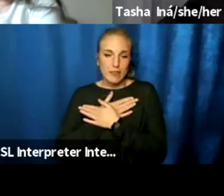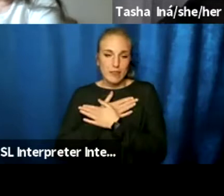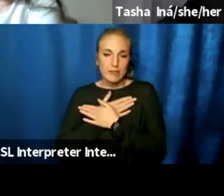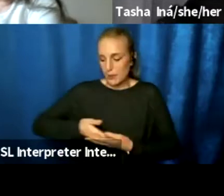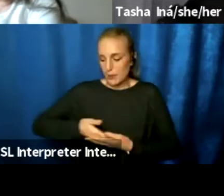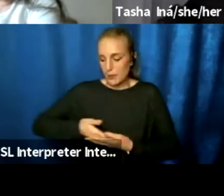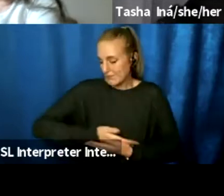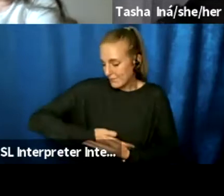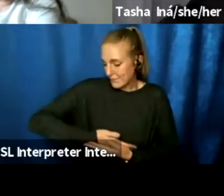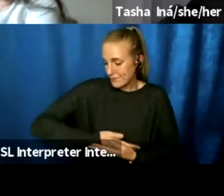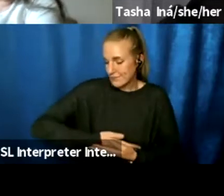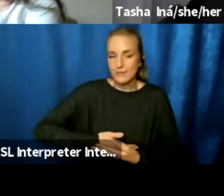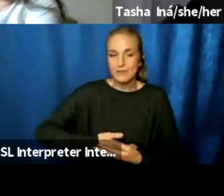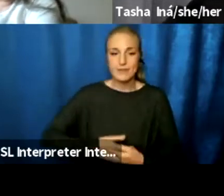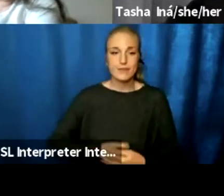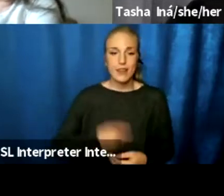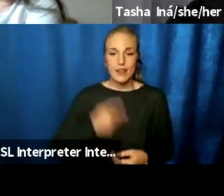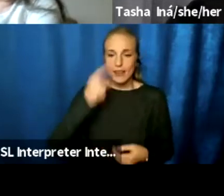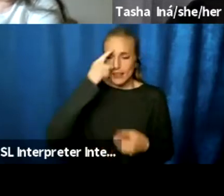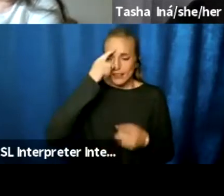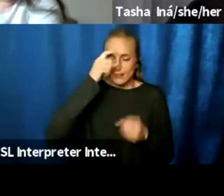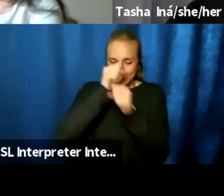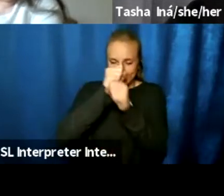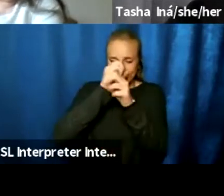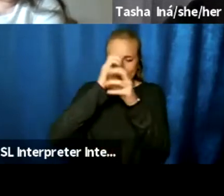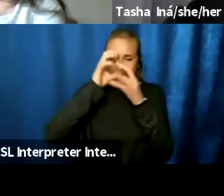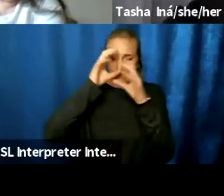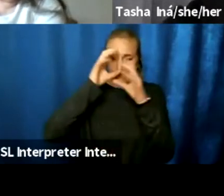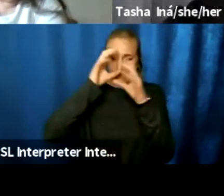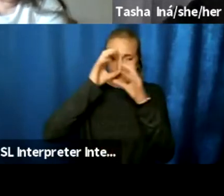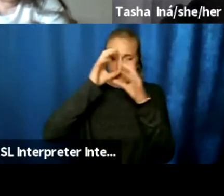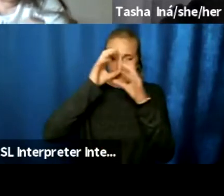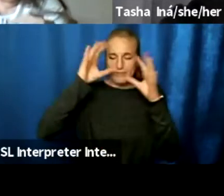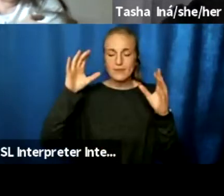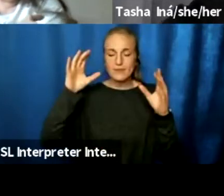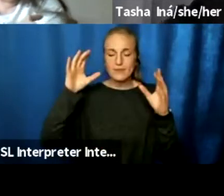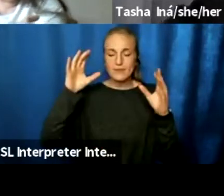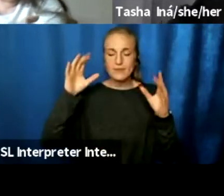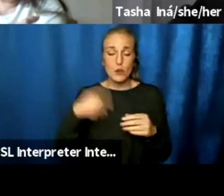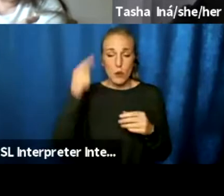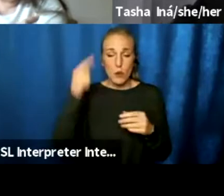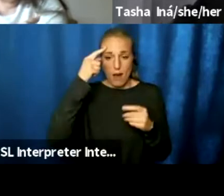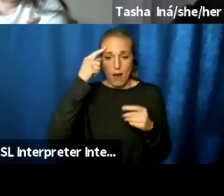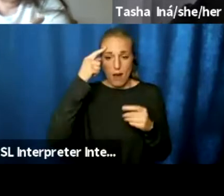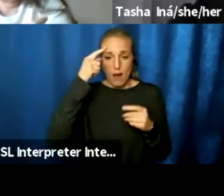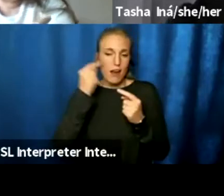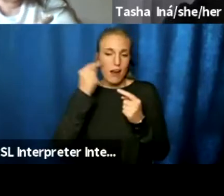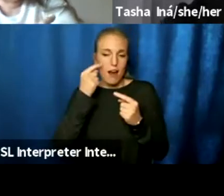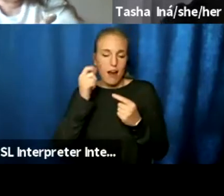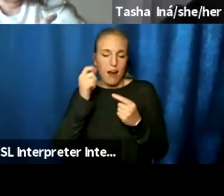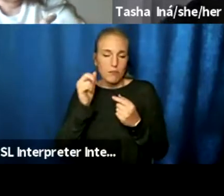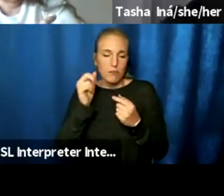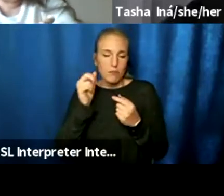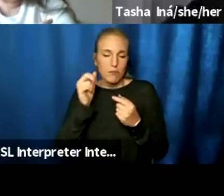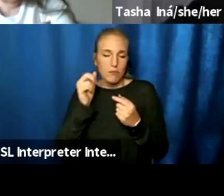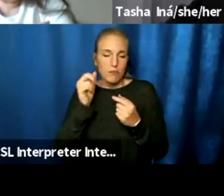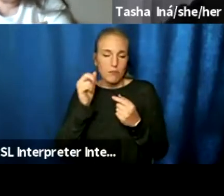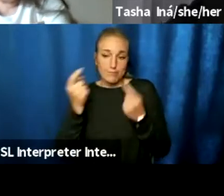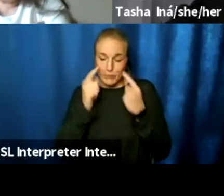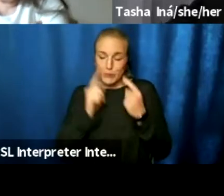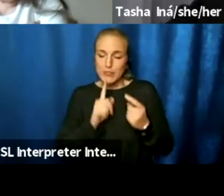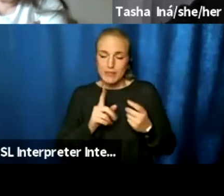In your mind's eye or in physical eye, if you care to open, take a look.